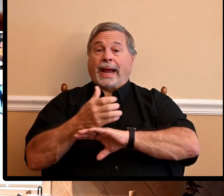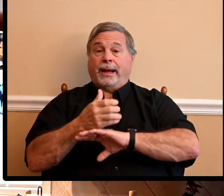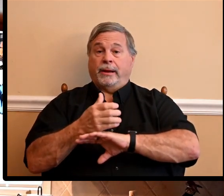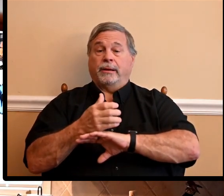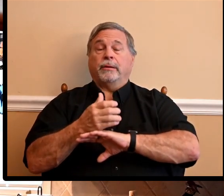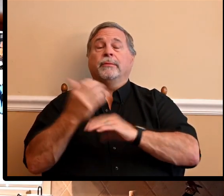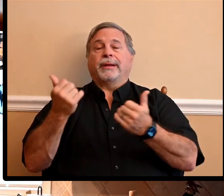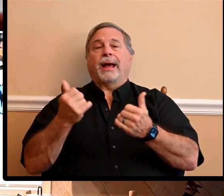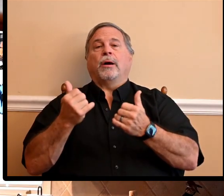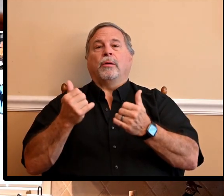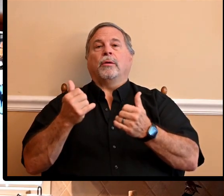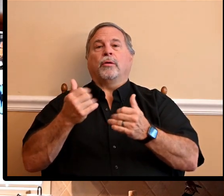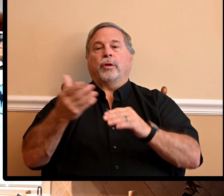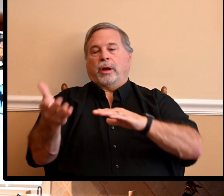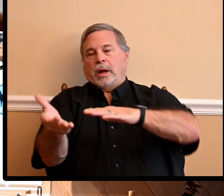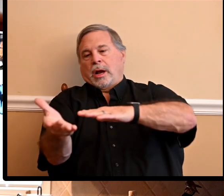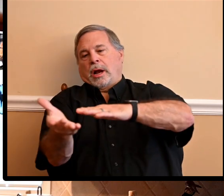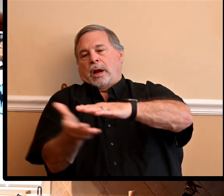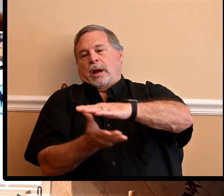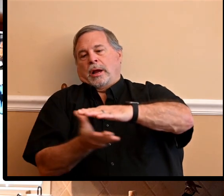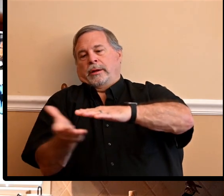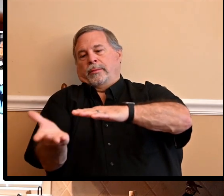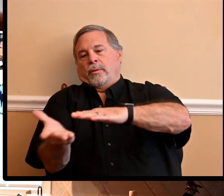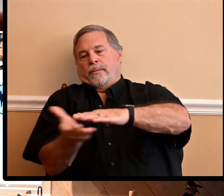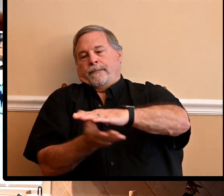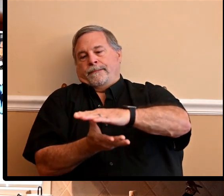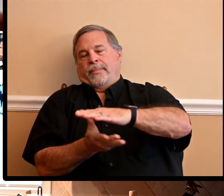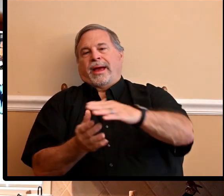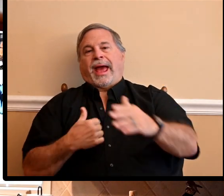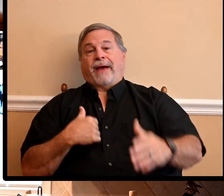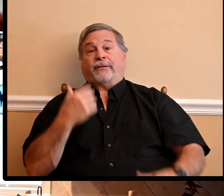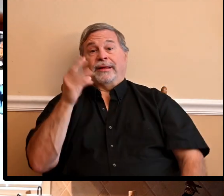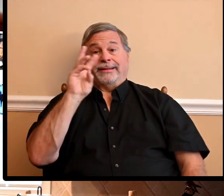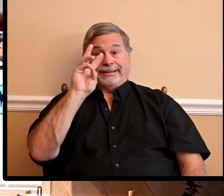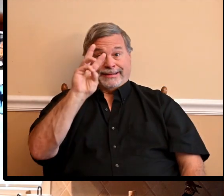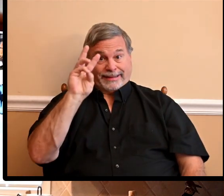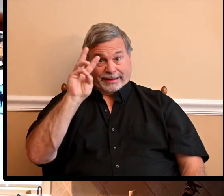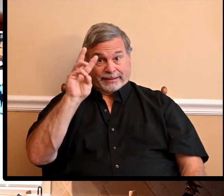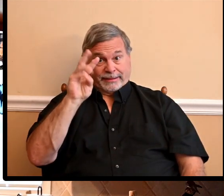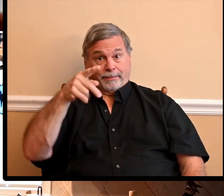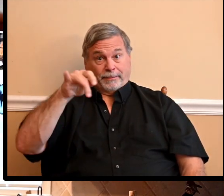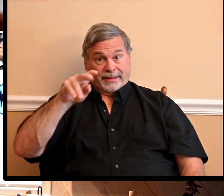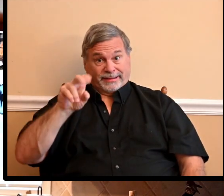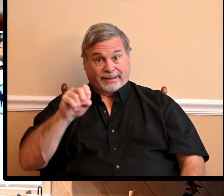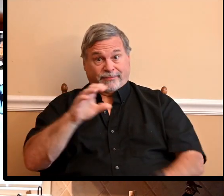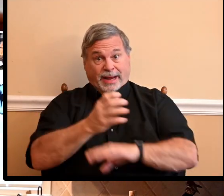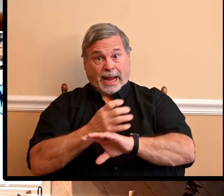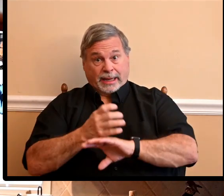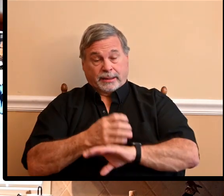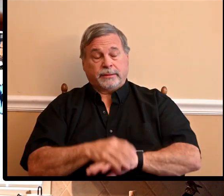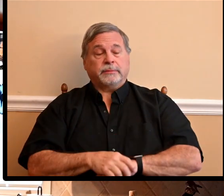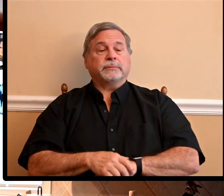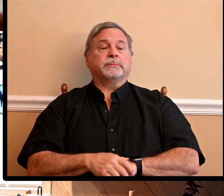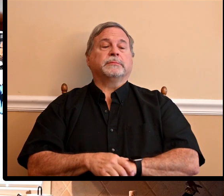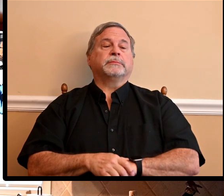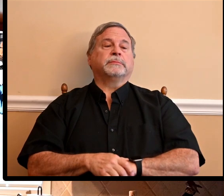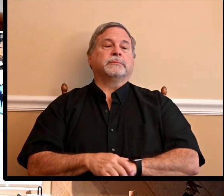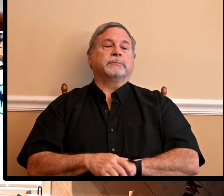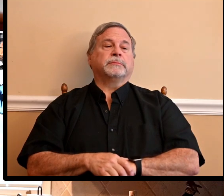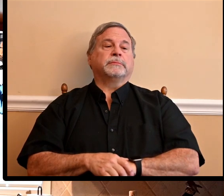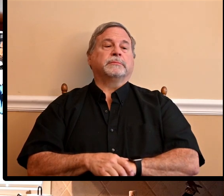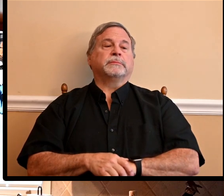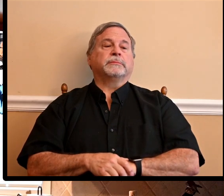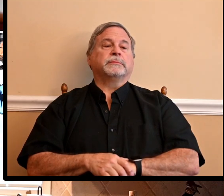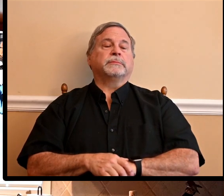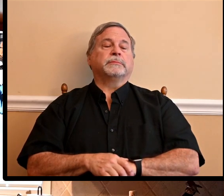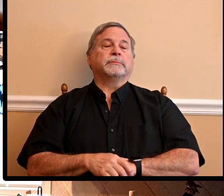layers of cake. We're going to cut these horizontally, so we'll end up having 6 pieces of cake. So we're making 2 cakes